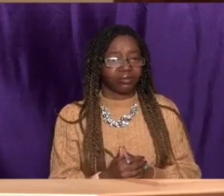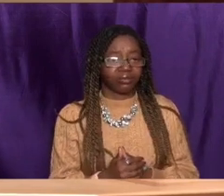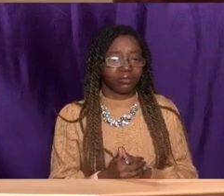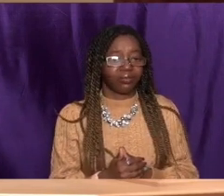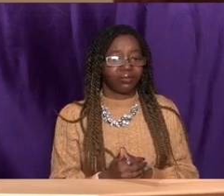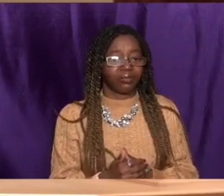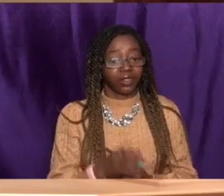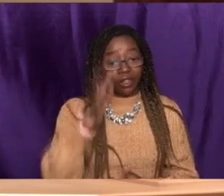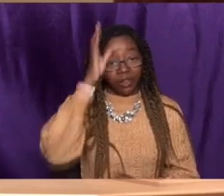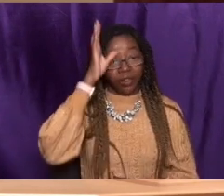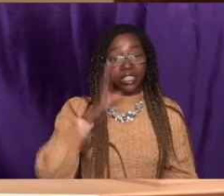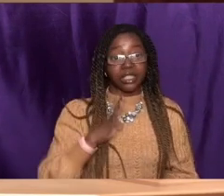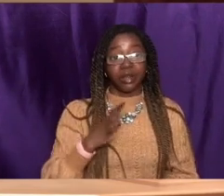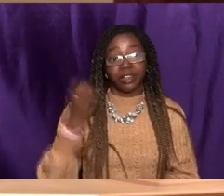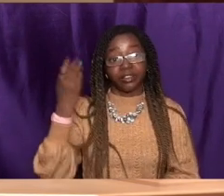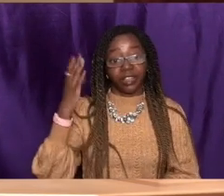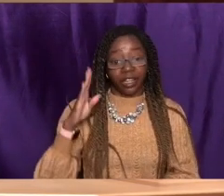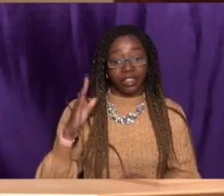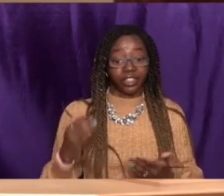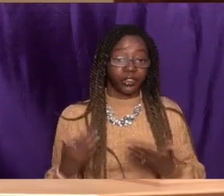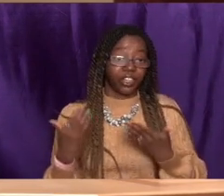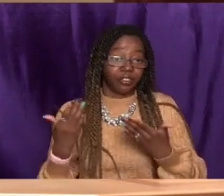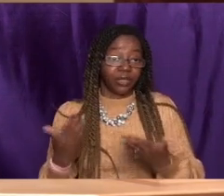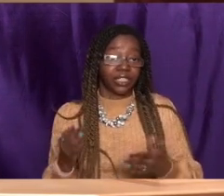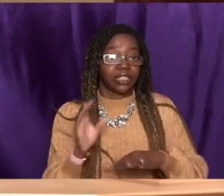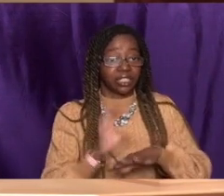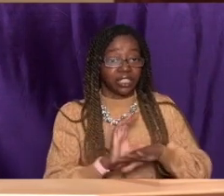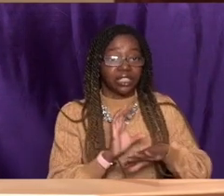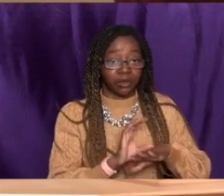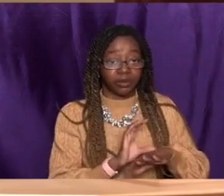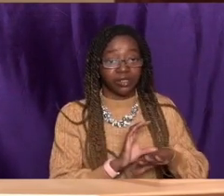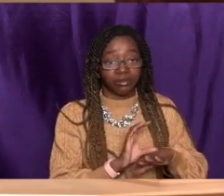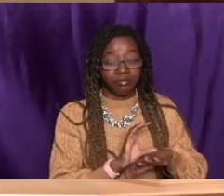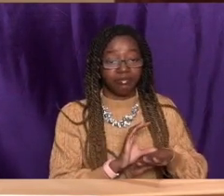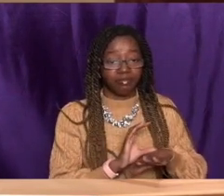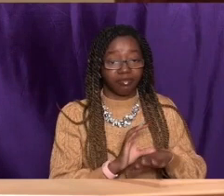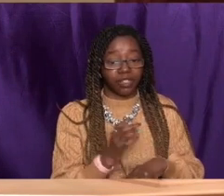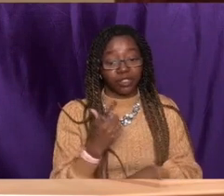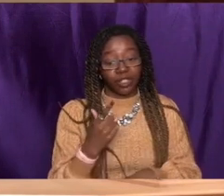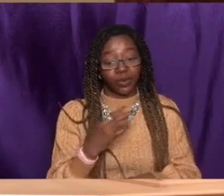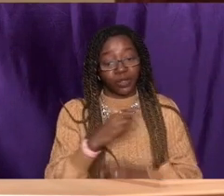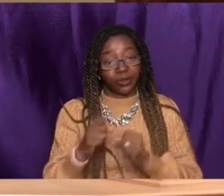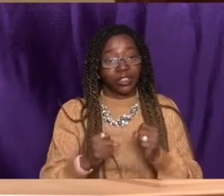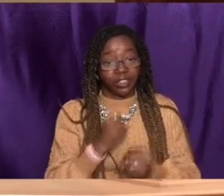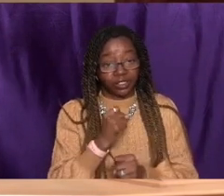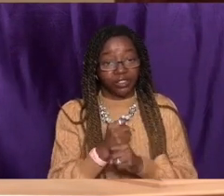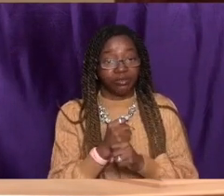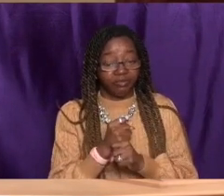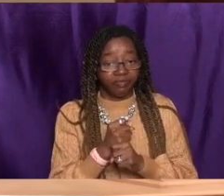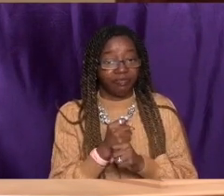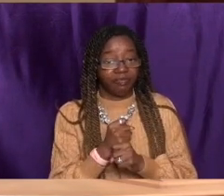for this man of God that you've placed in this house for 21 years.